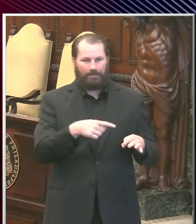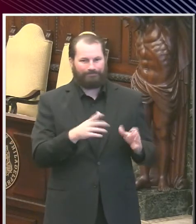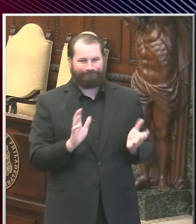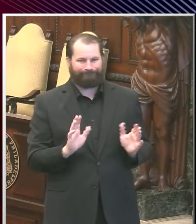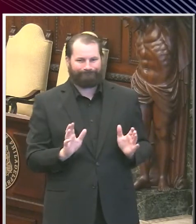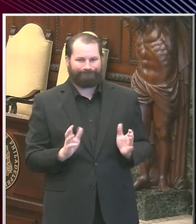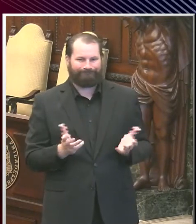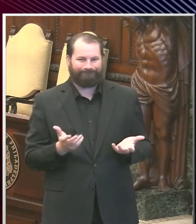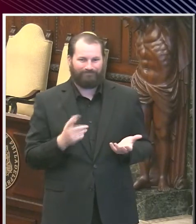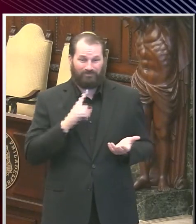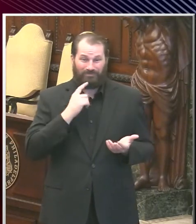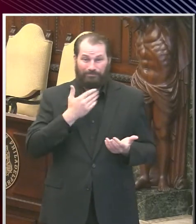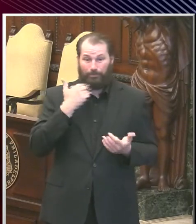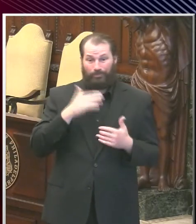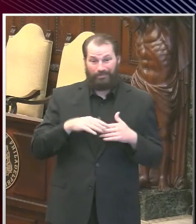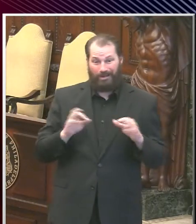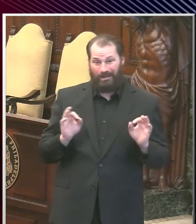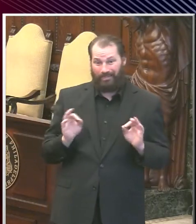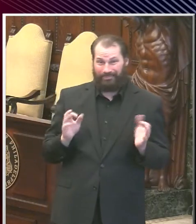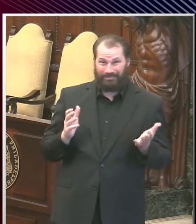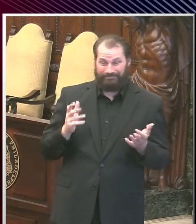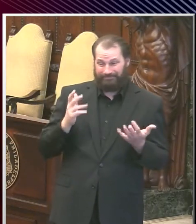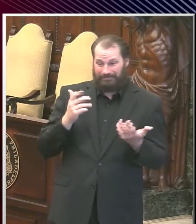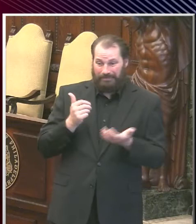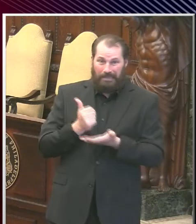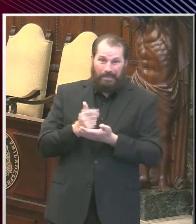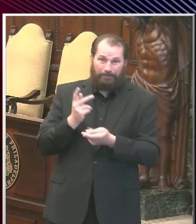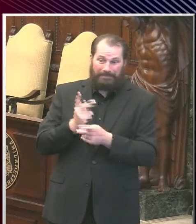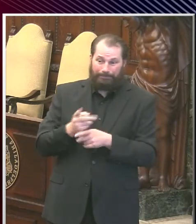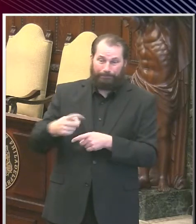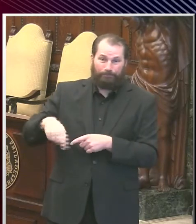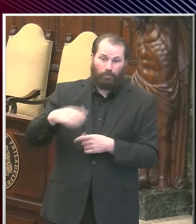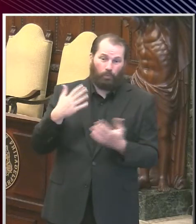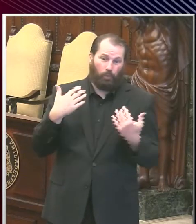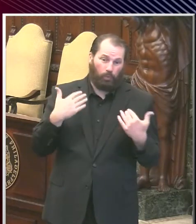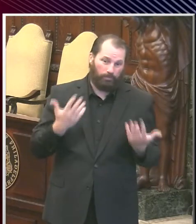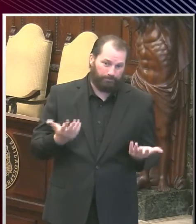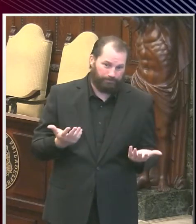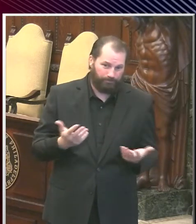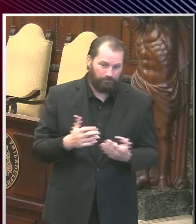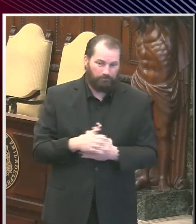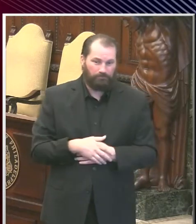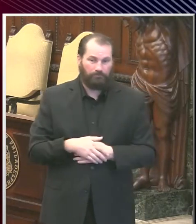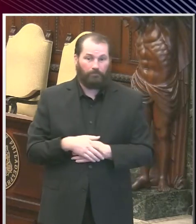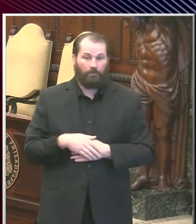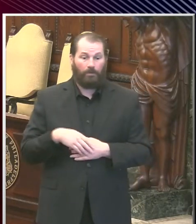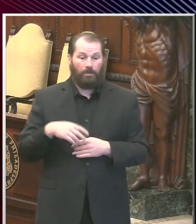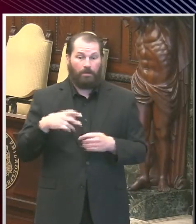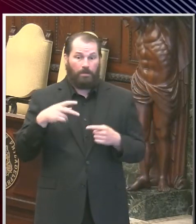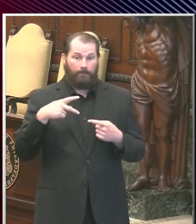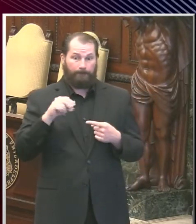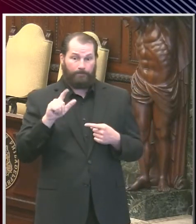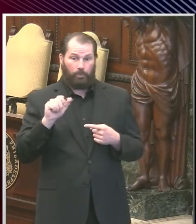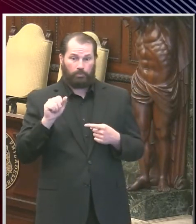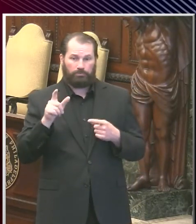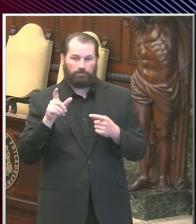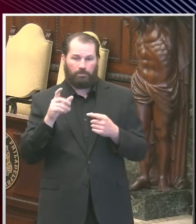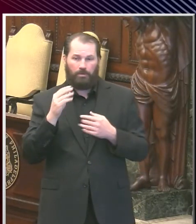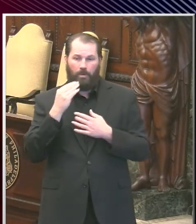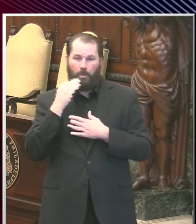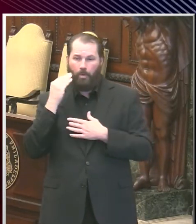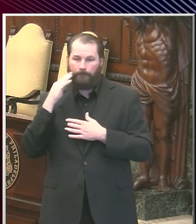Dr. Farley, to the pools that will be open, from what I can read, is this considered structured programming,